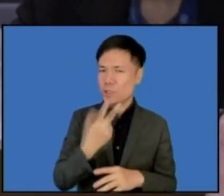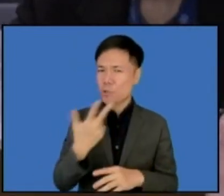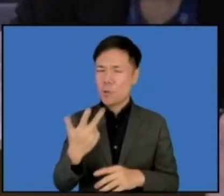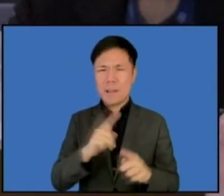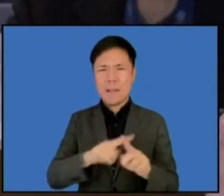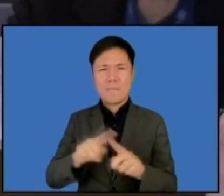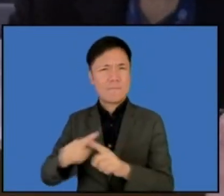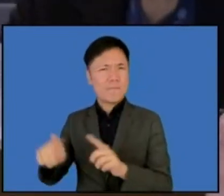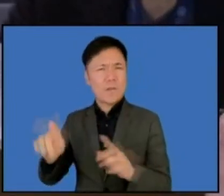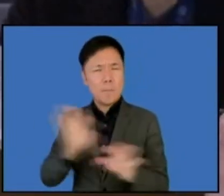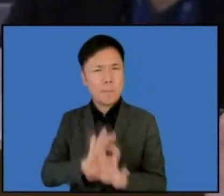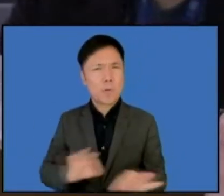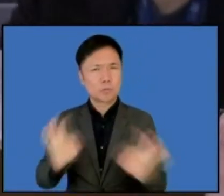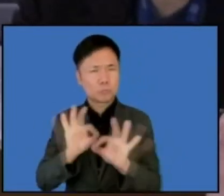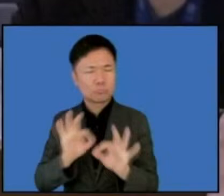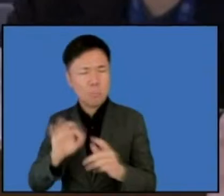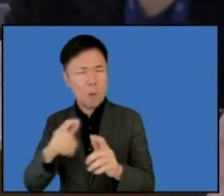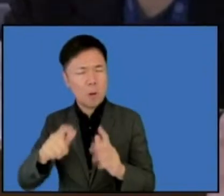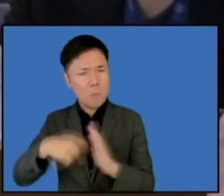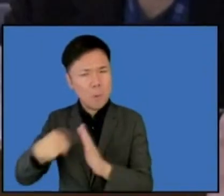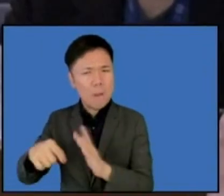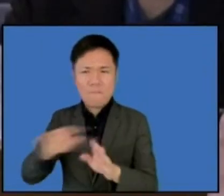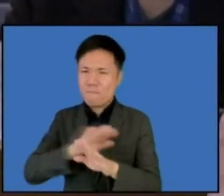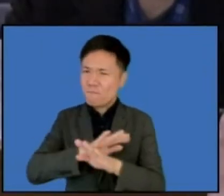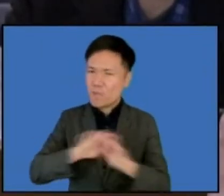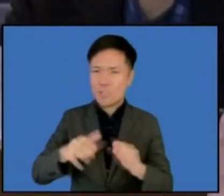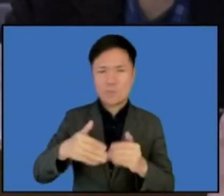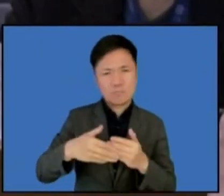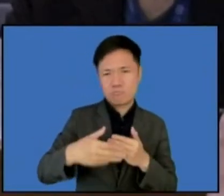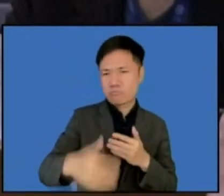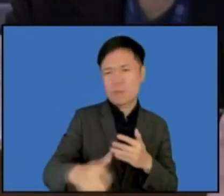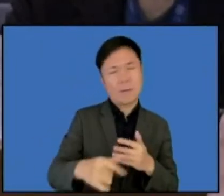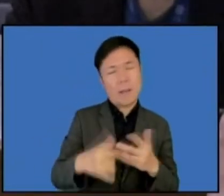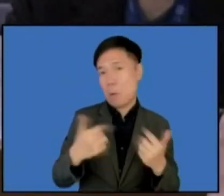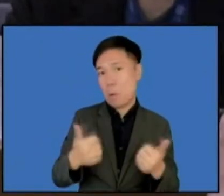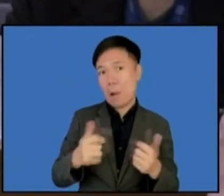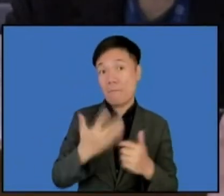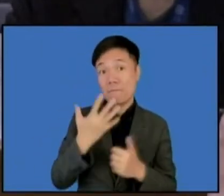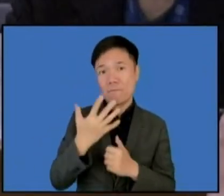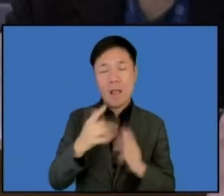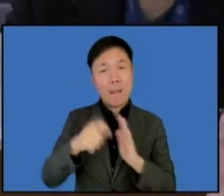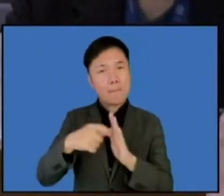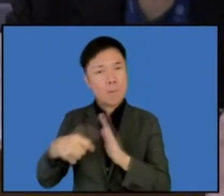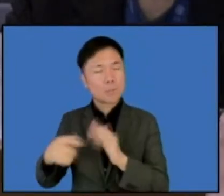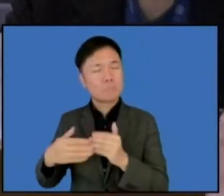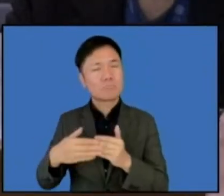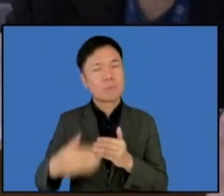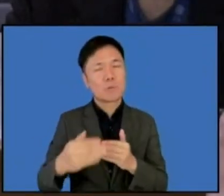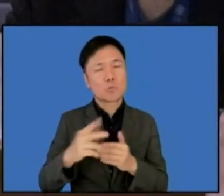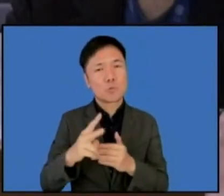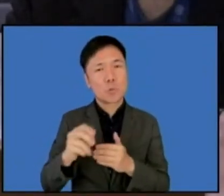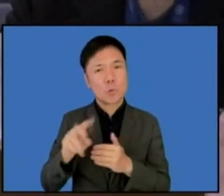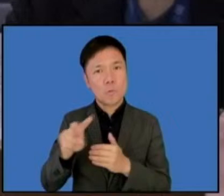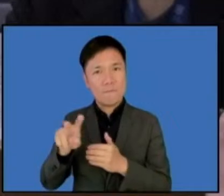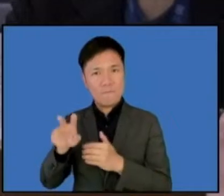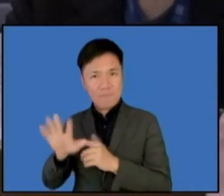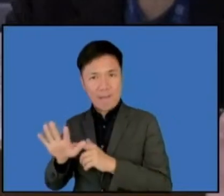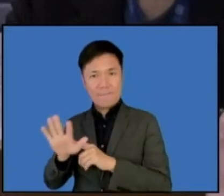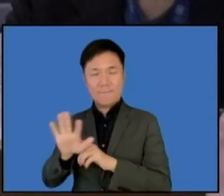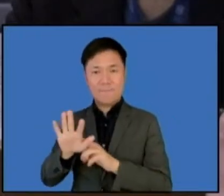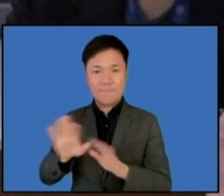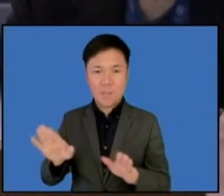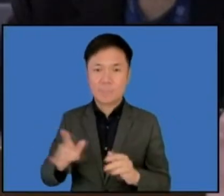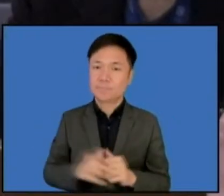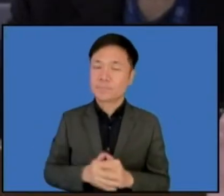on Migrant Labor, had been implemented, with another 5 projects in the pipeline for 2025. Another